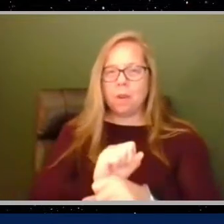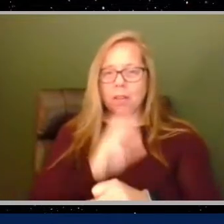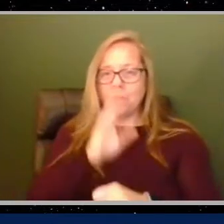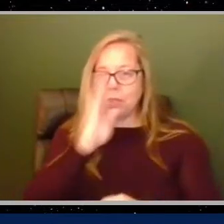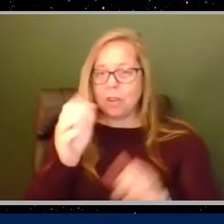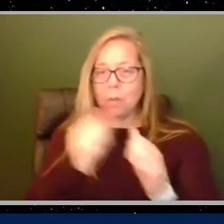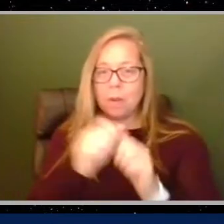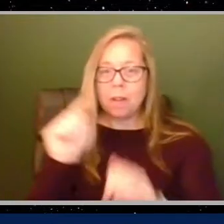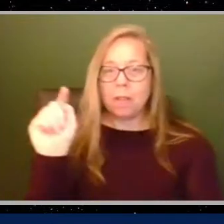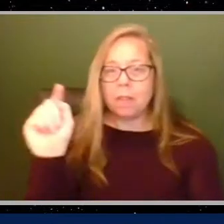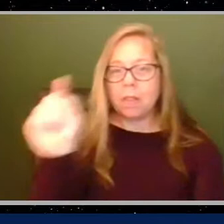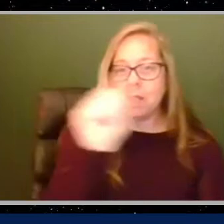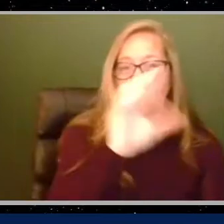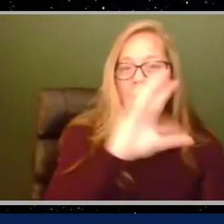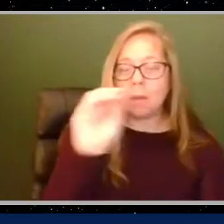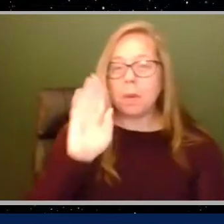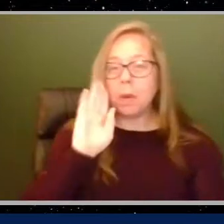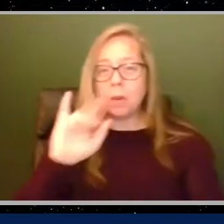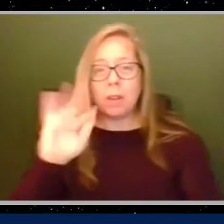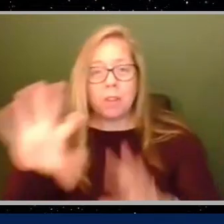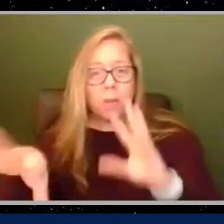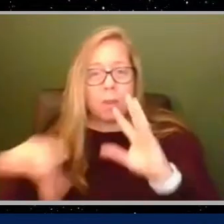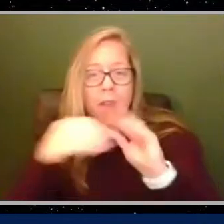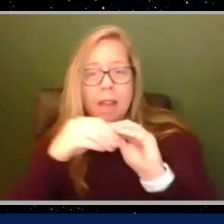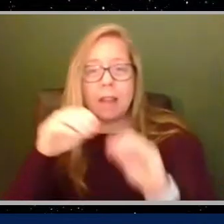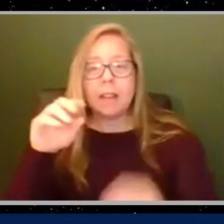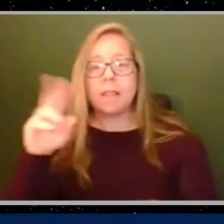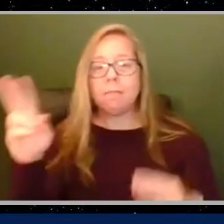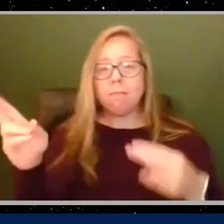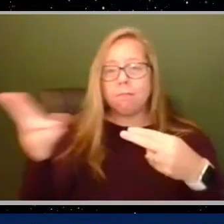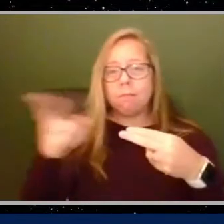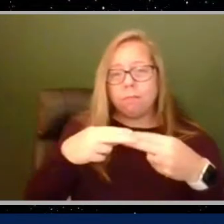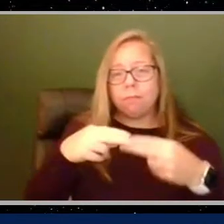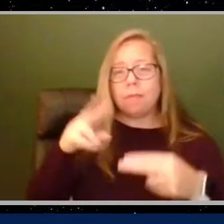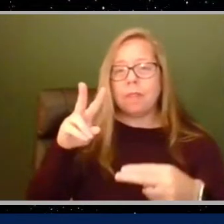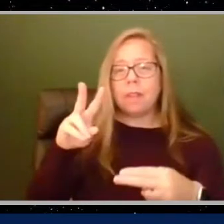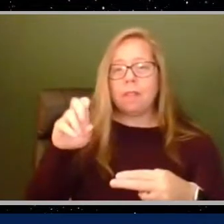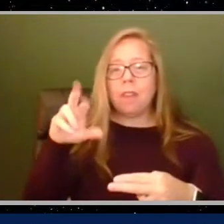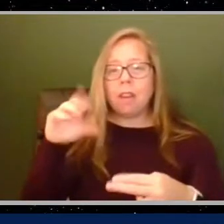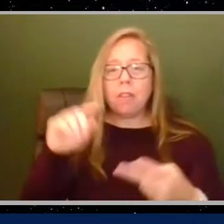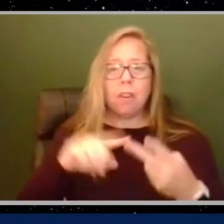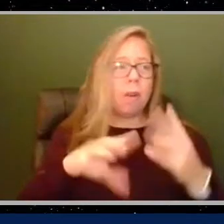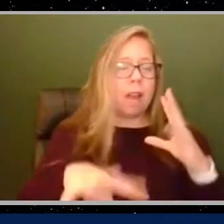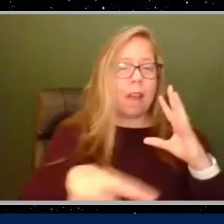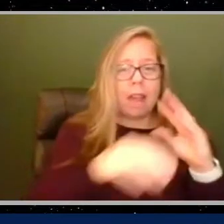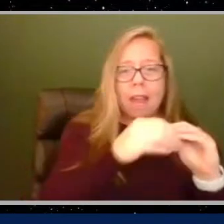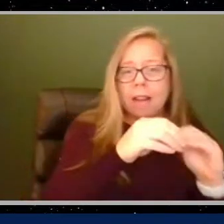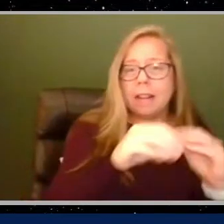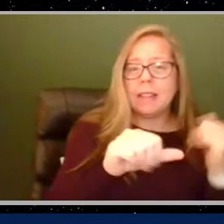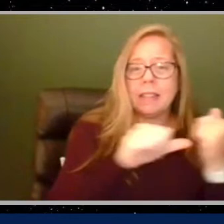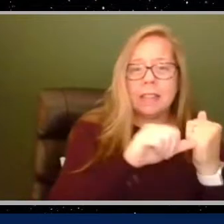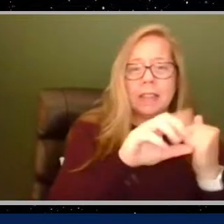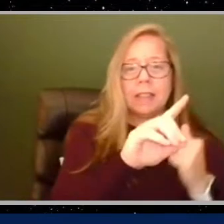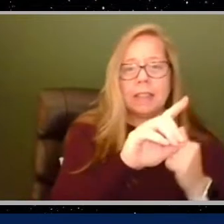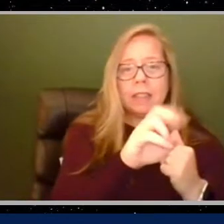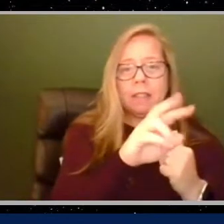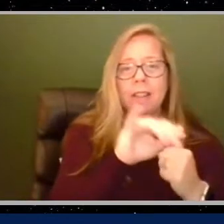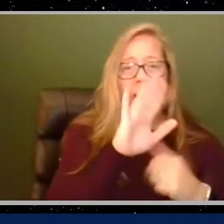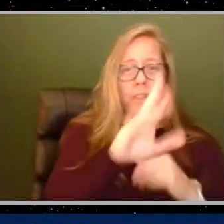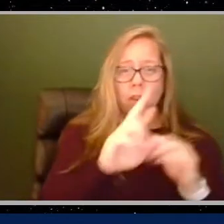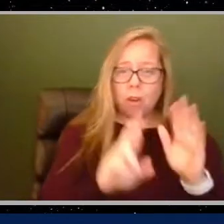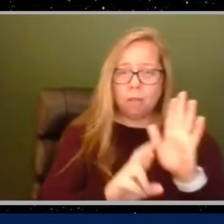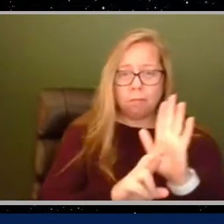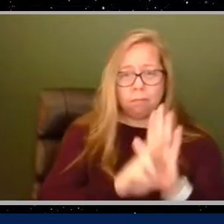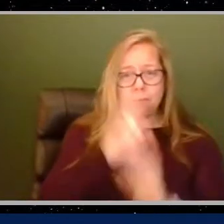hey, if you add a simple Velcro here or a strap there or some assistive device, then your spacecraft will be ready for anyone